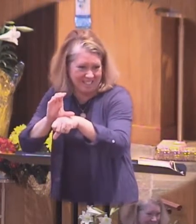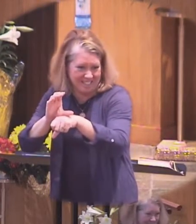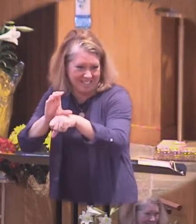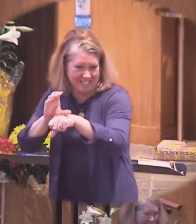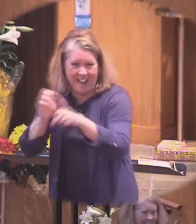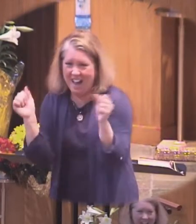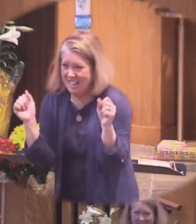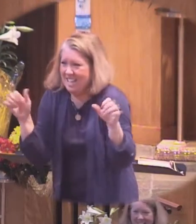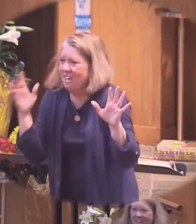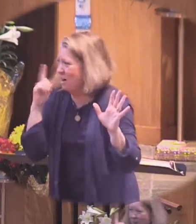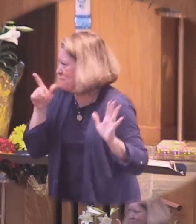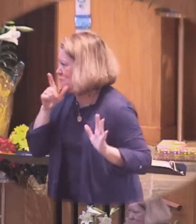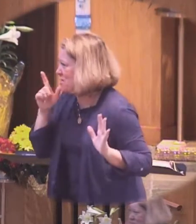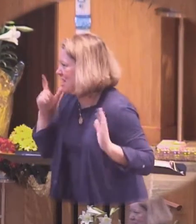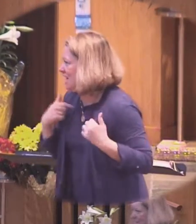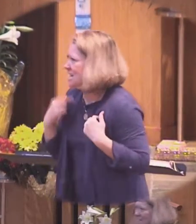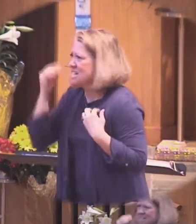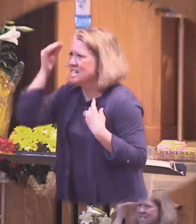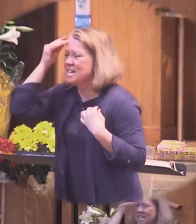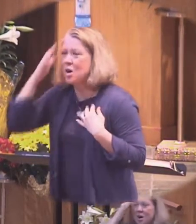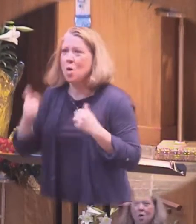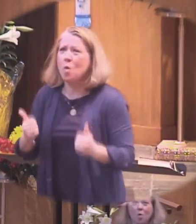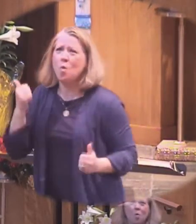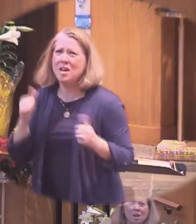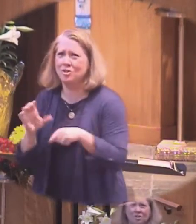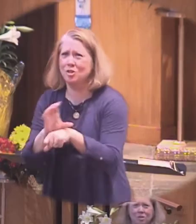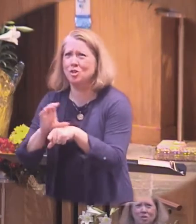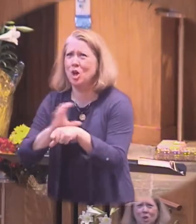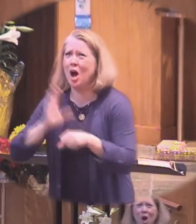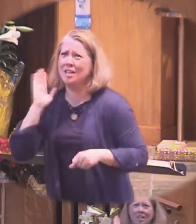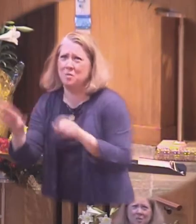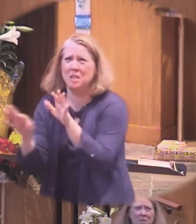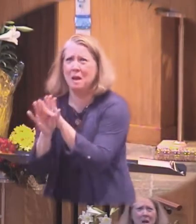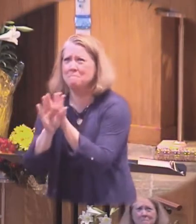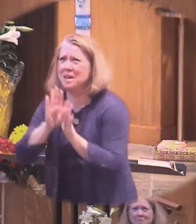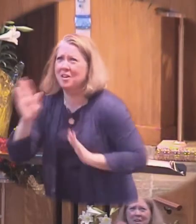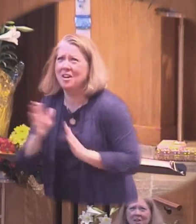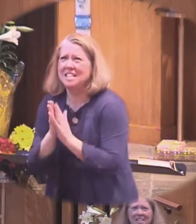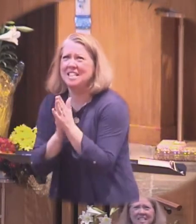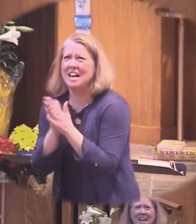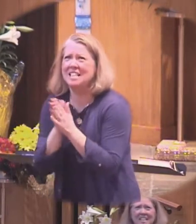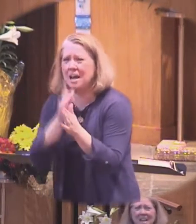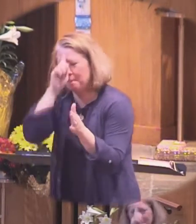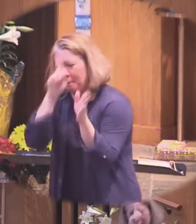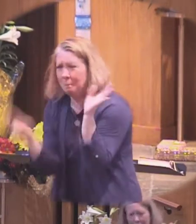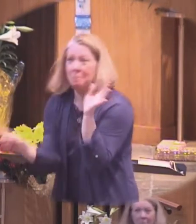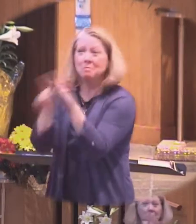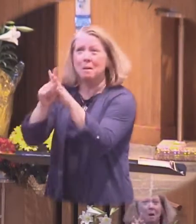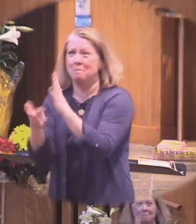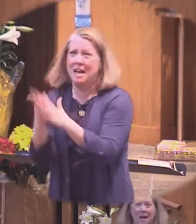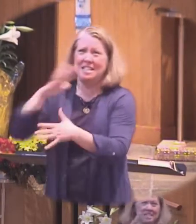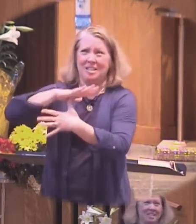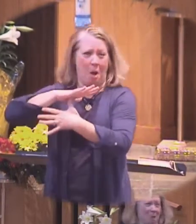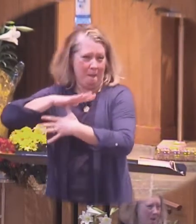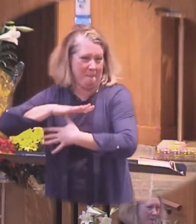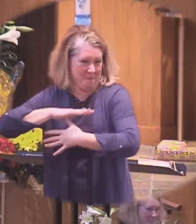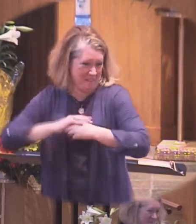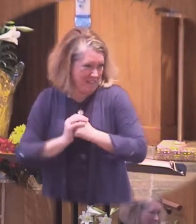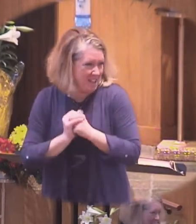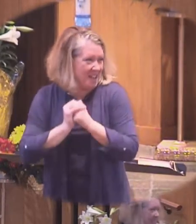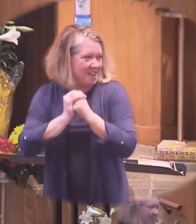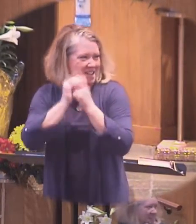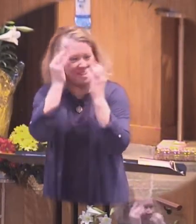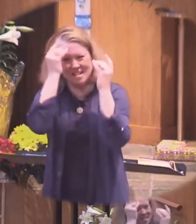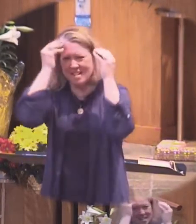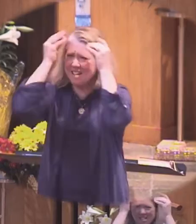was thinking about, what am I going to eat? What chocolate on Sunday morning will I have? All these thoughts